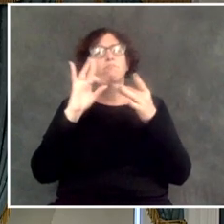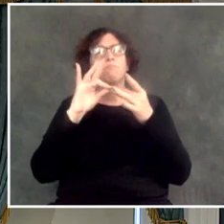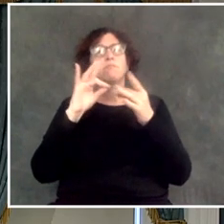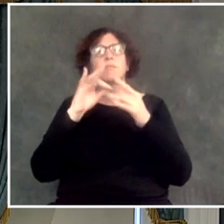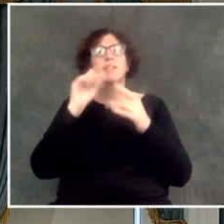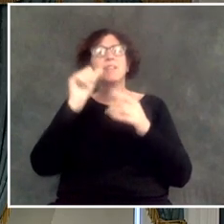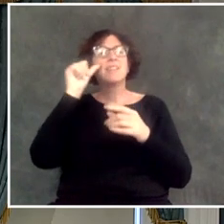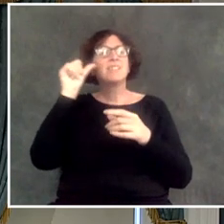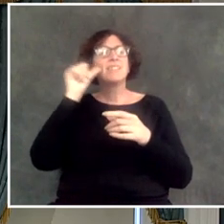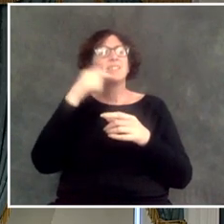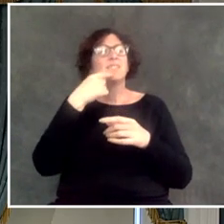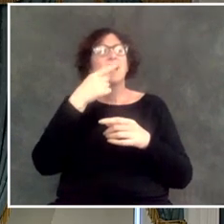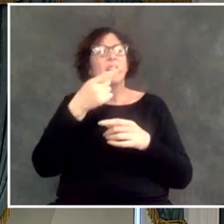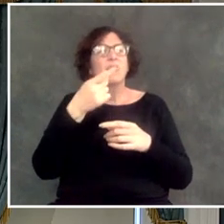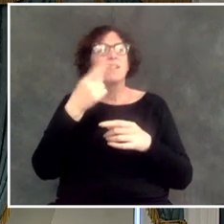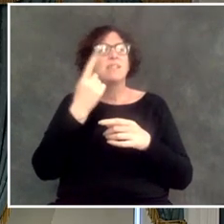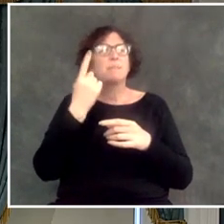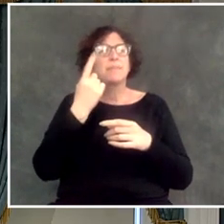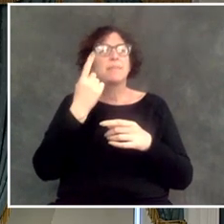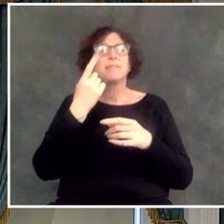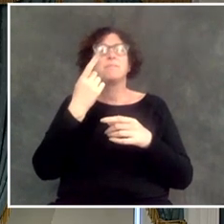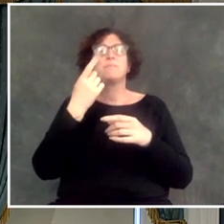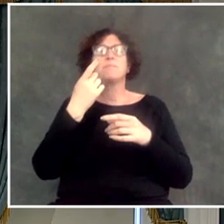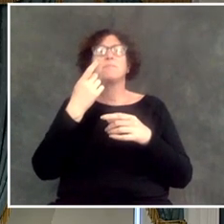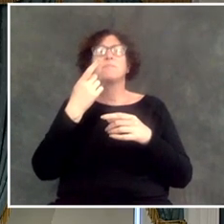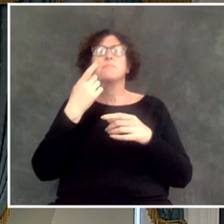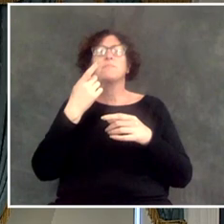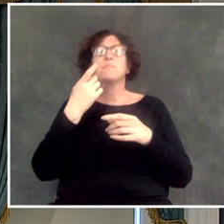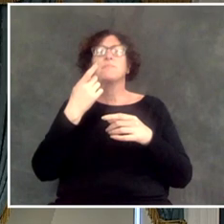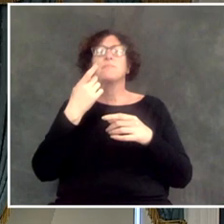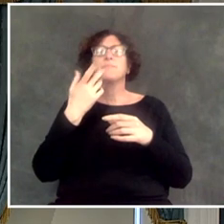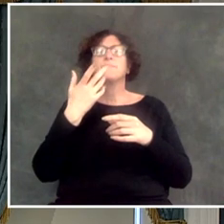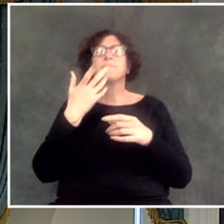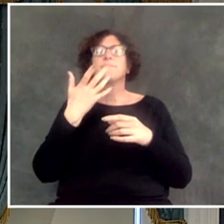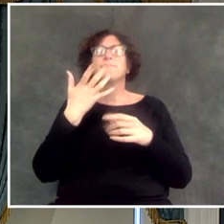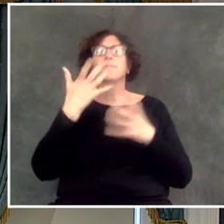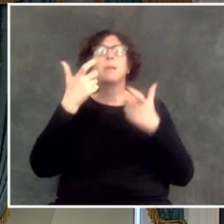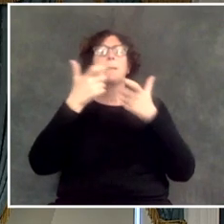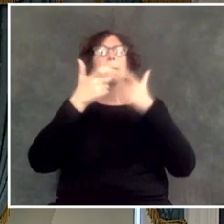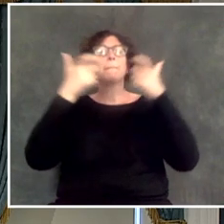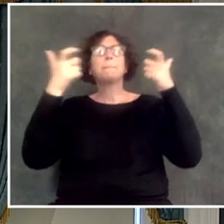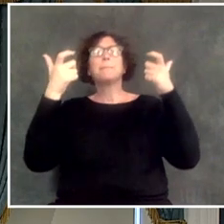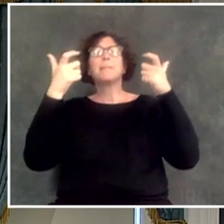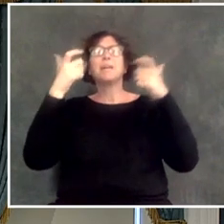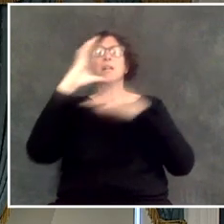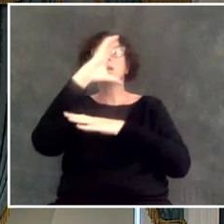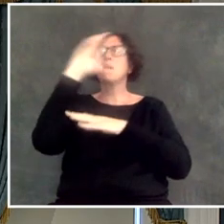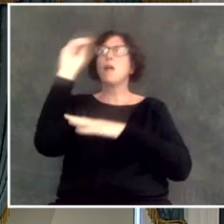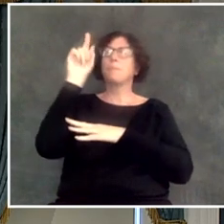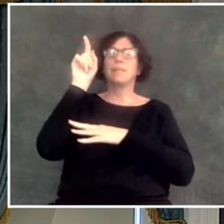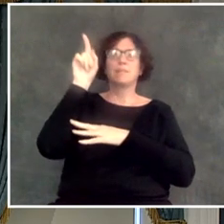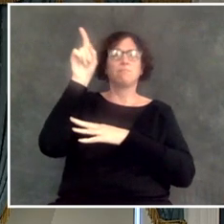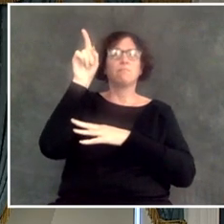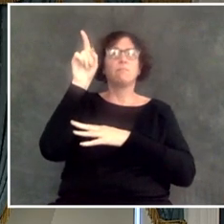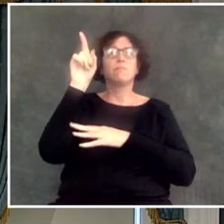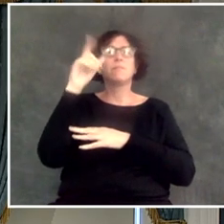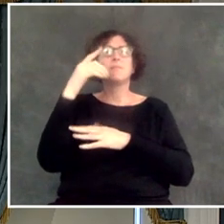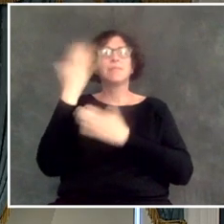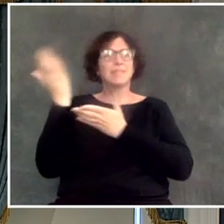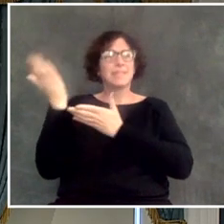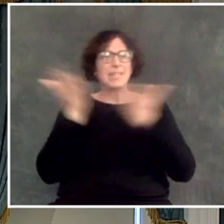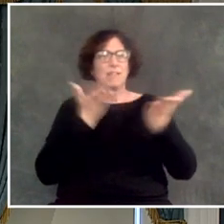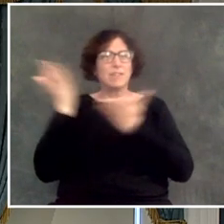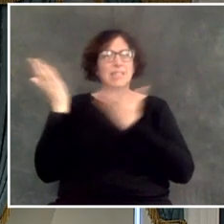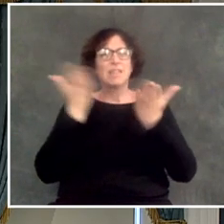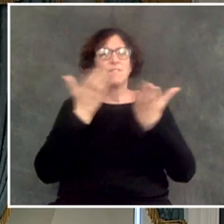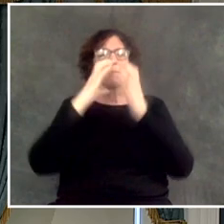know, the Patriots are driving through the city in a big branded tractor trailer with 300,000 masks, I think N95, they're dropping them off at the Javits Center.